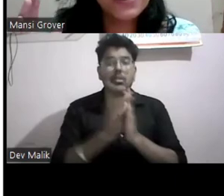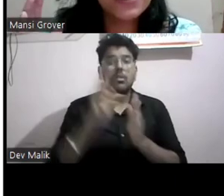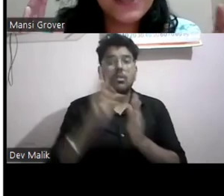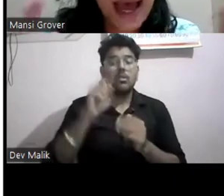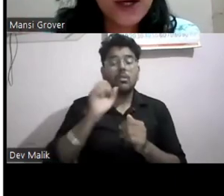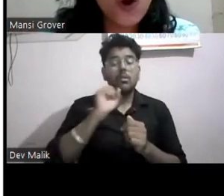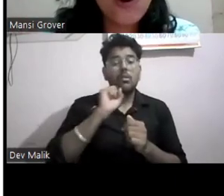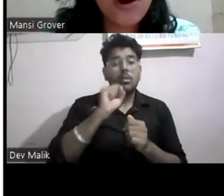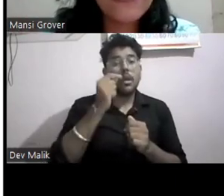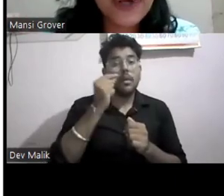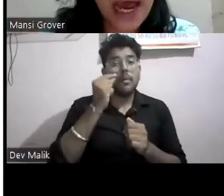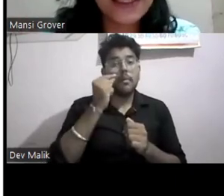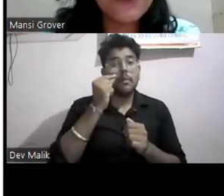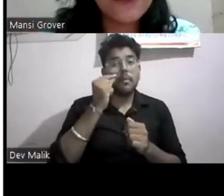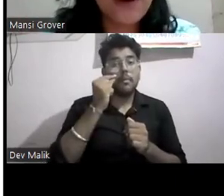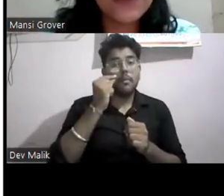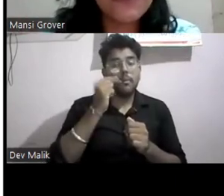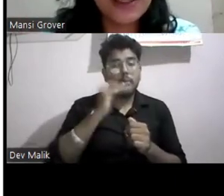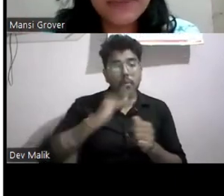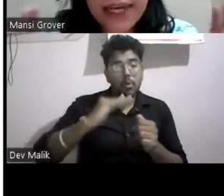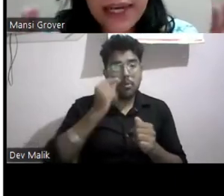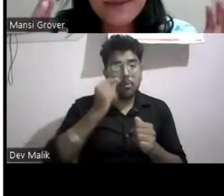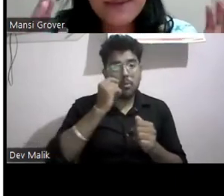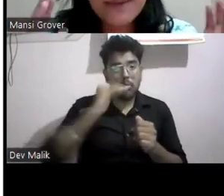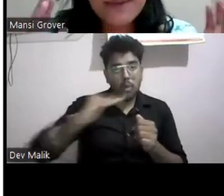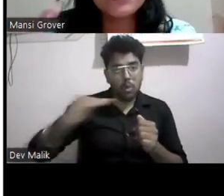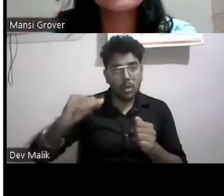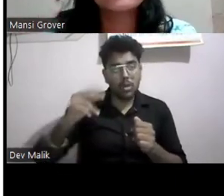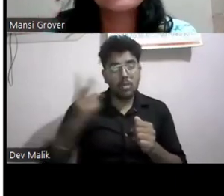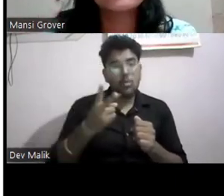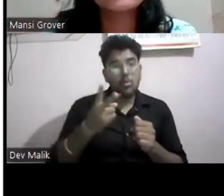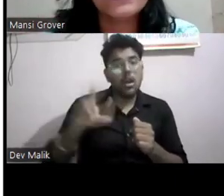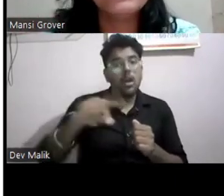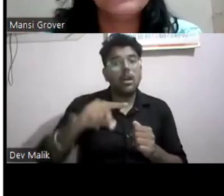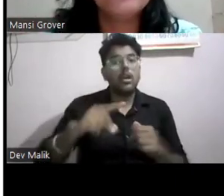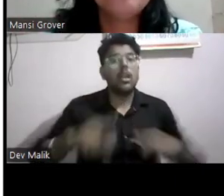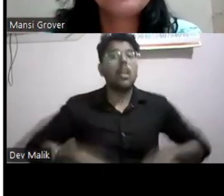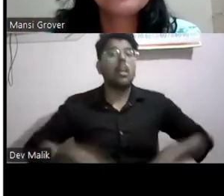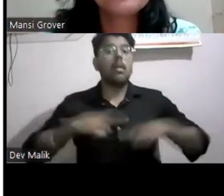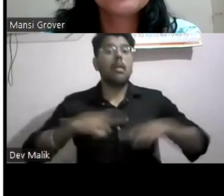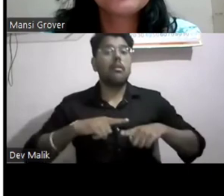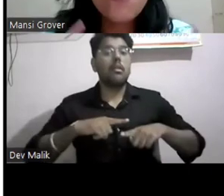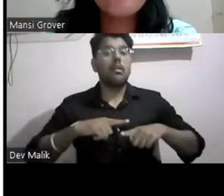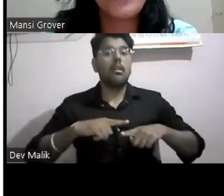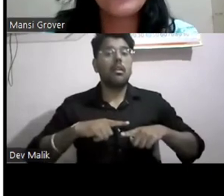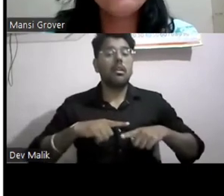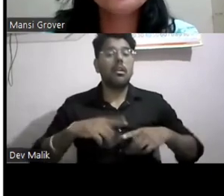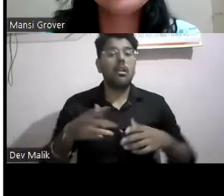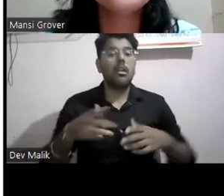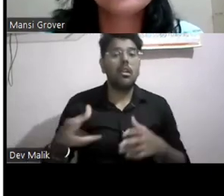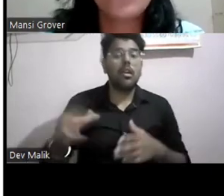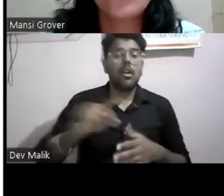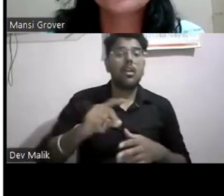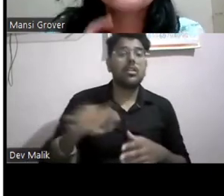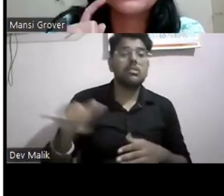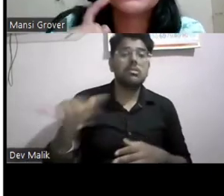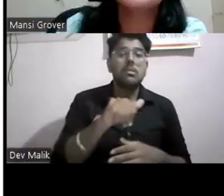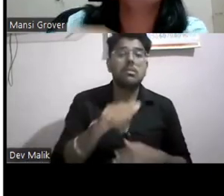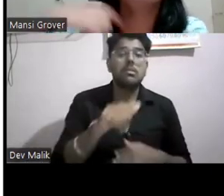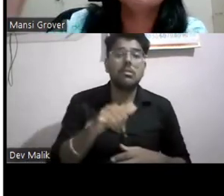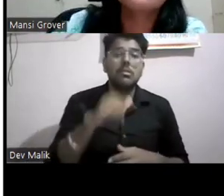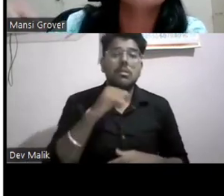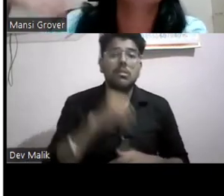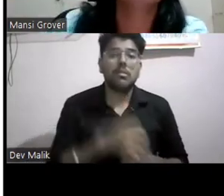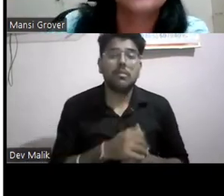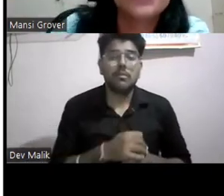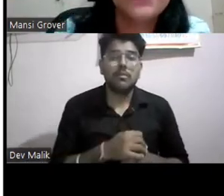prominent dialogue of Rakhi from the film that mere Karan Arjun aayenge. Now, why would she go on to say